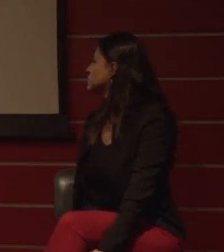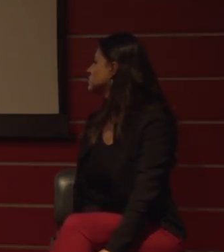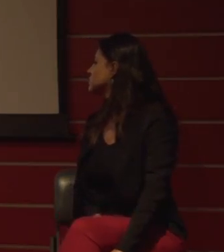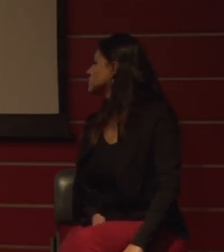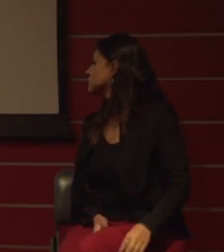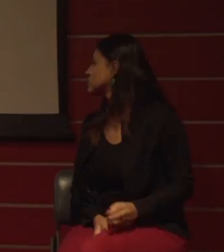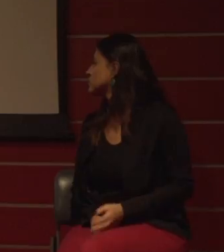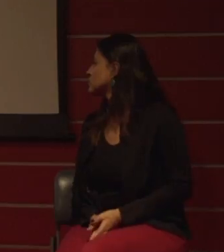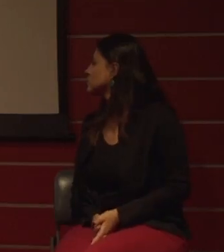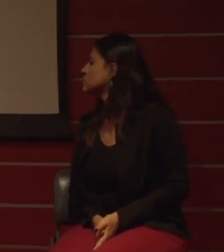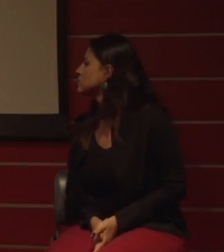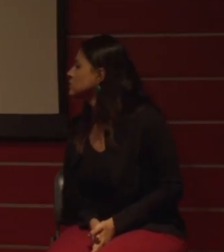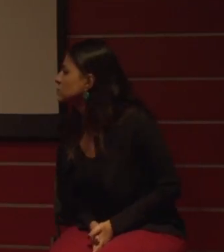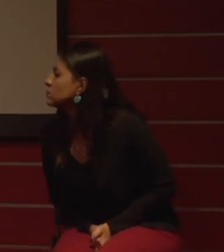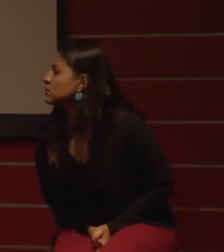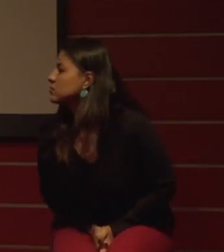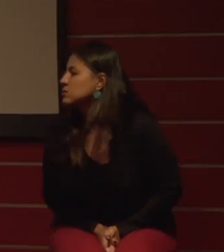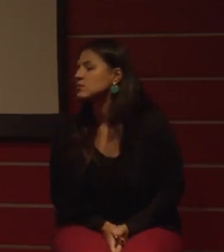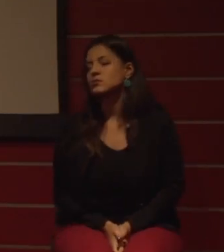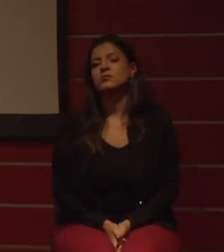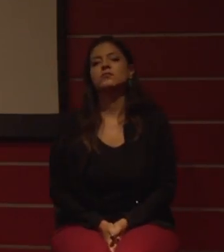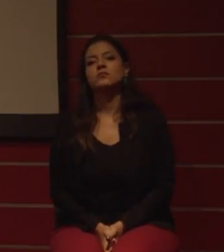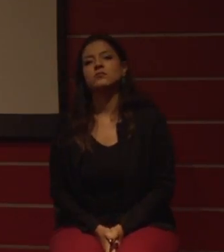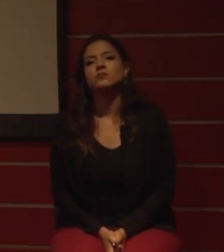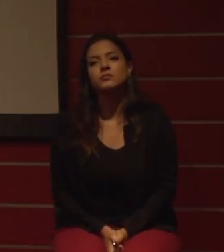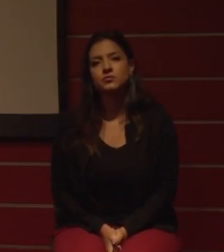Mind exp for